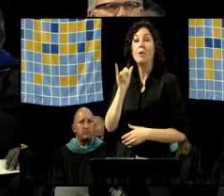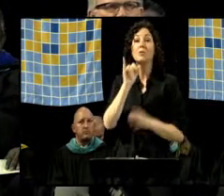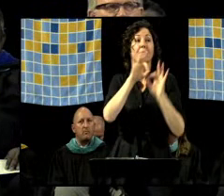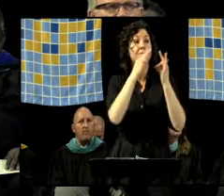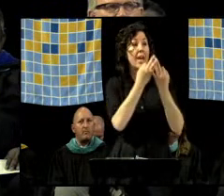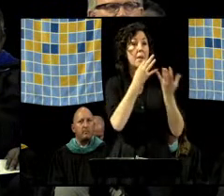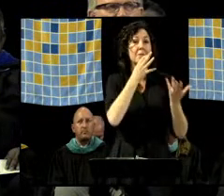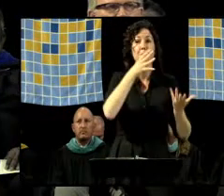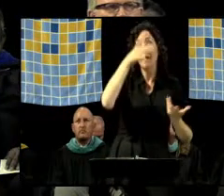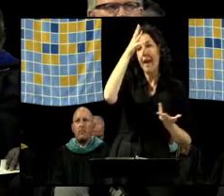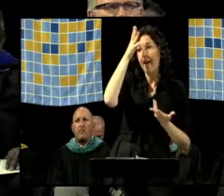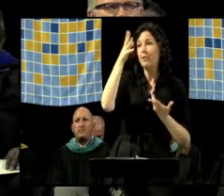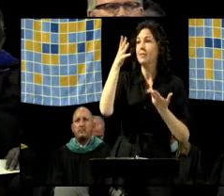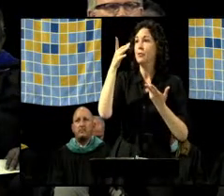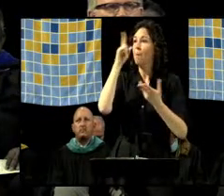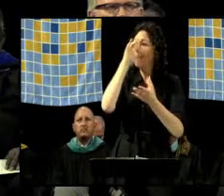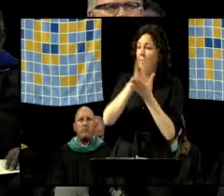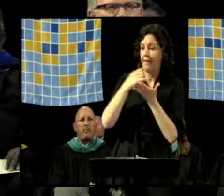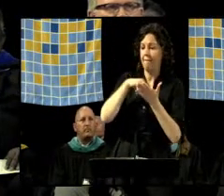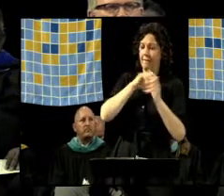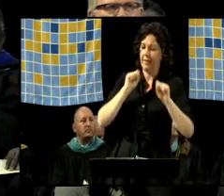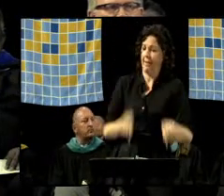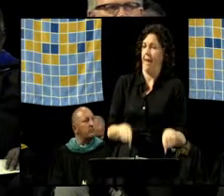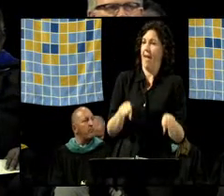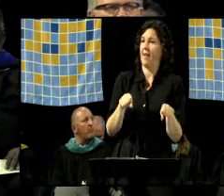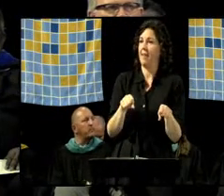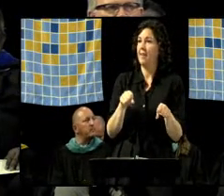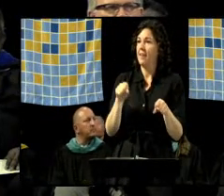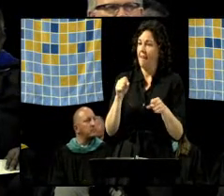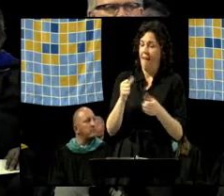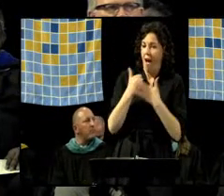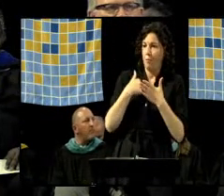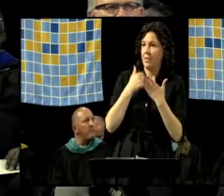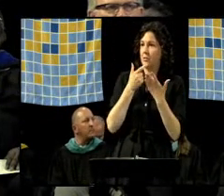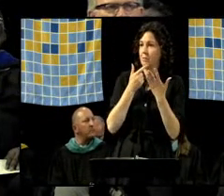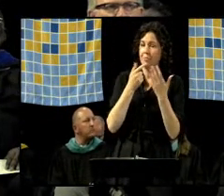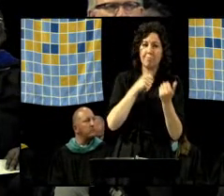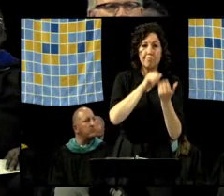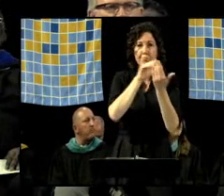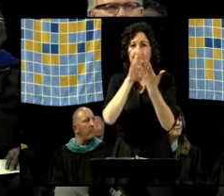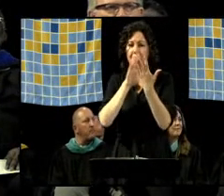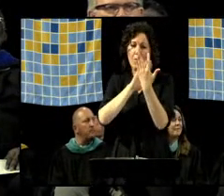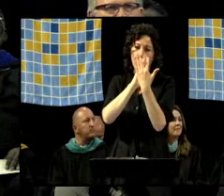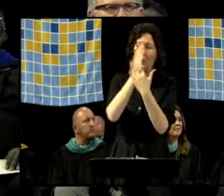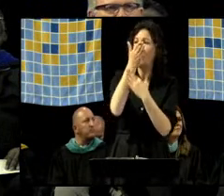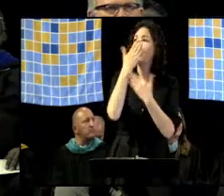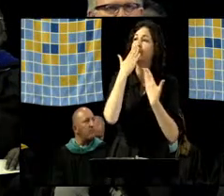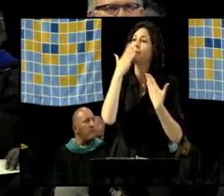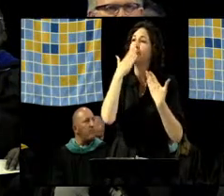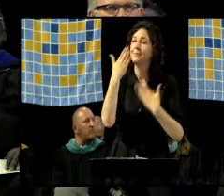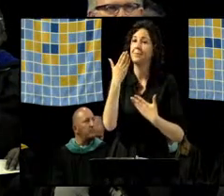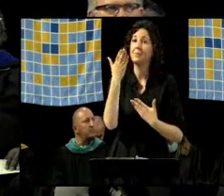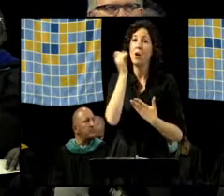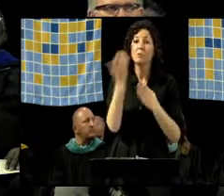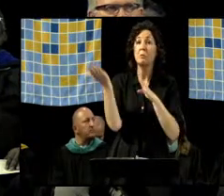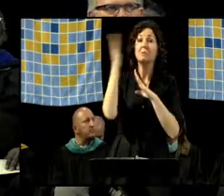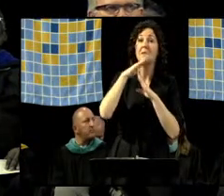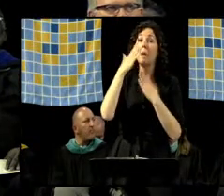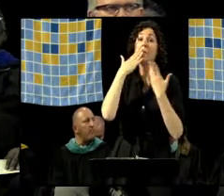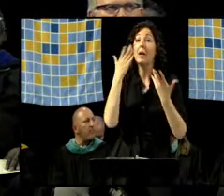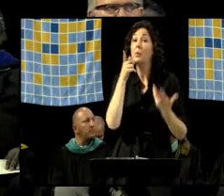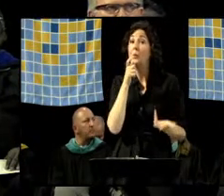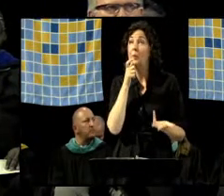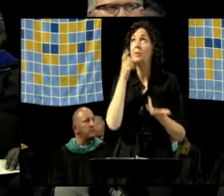constantly supporting us and believing in us through adversity and triumph. Most importantly, I'd like to thank God for not only carrying me through